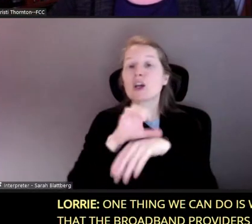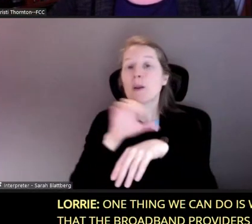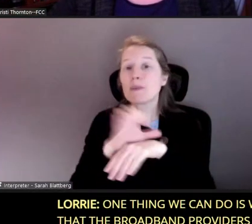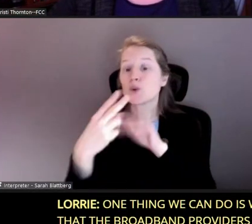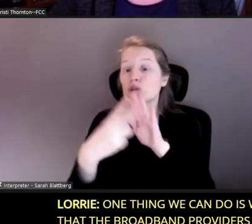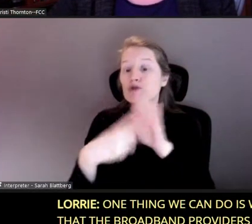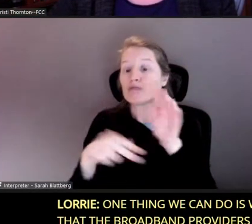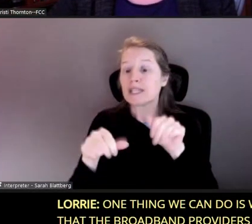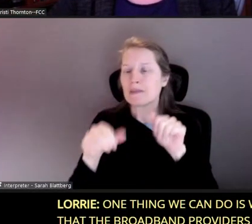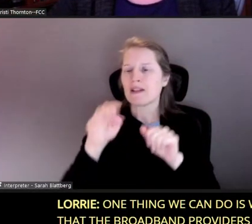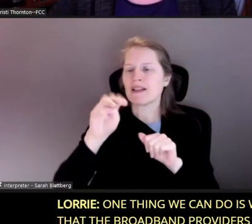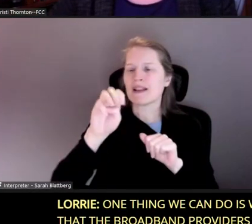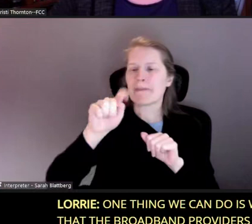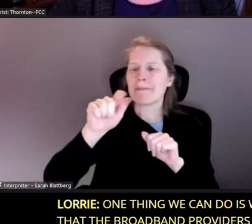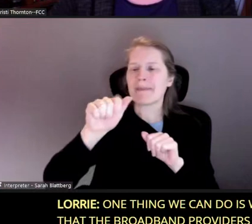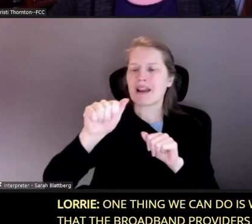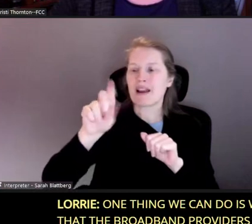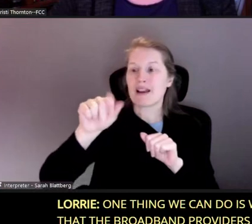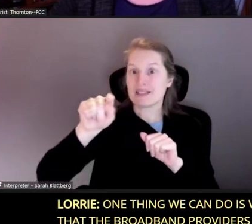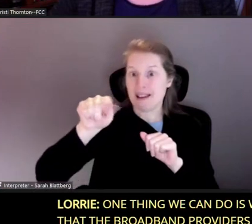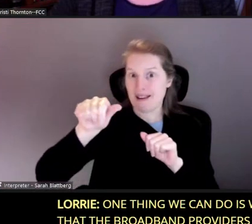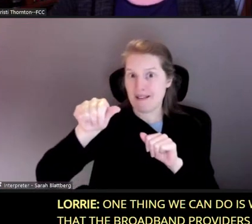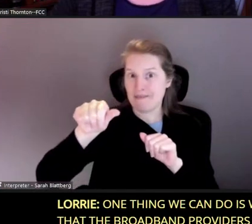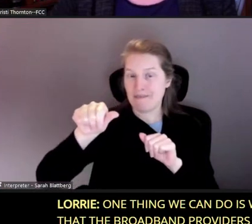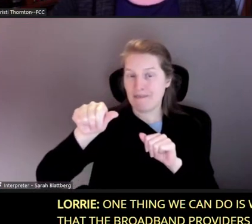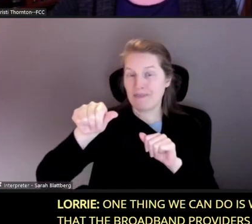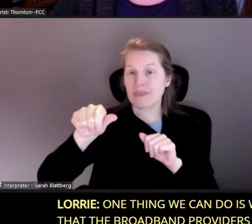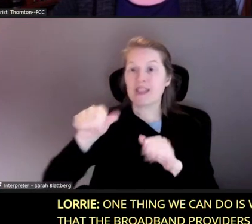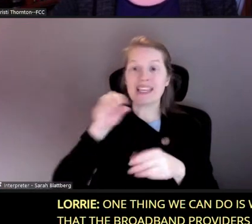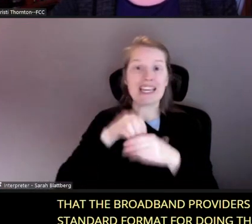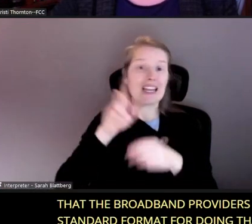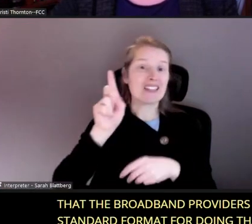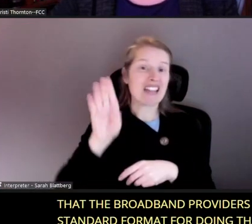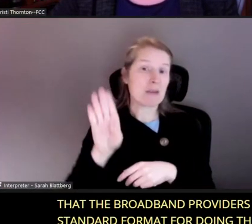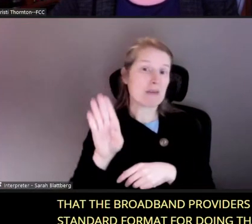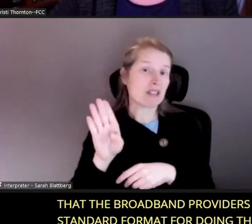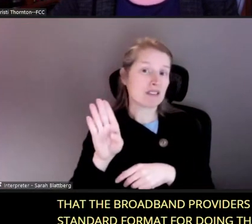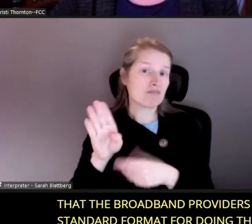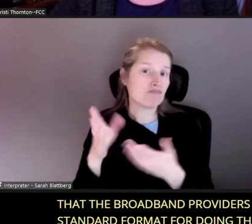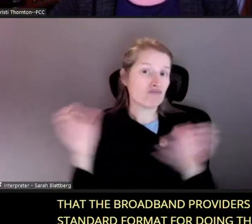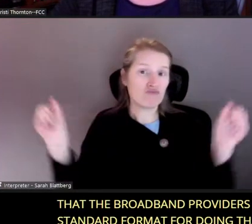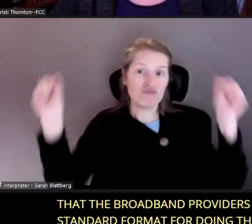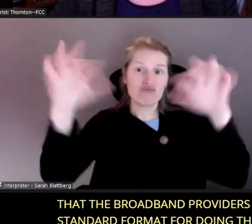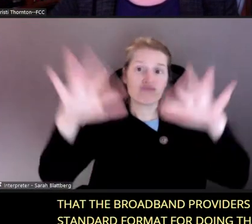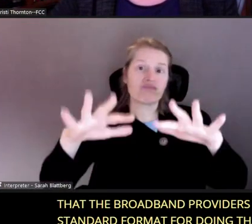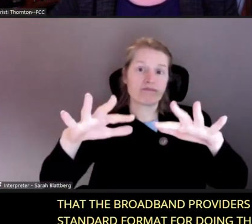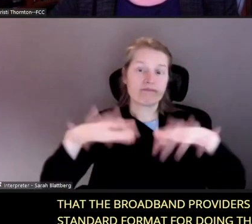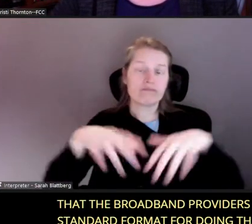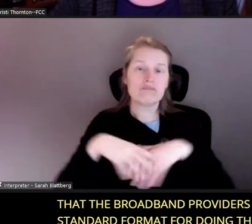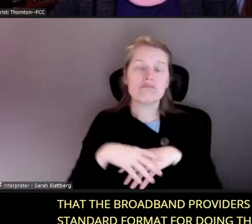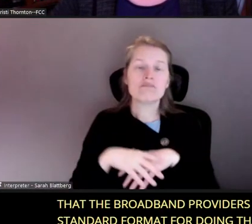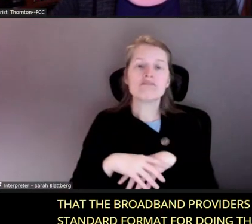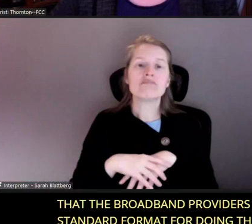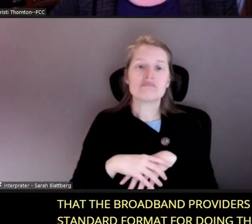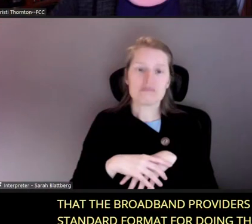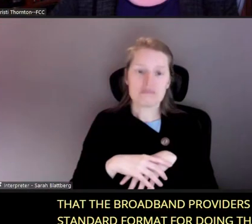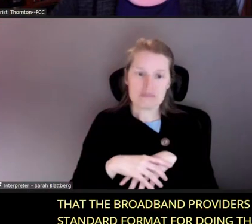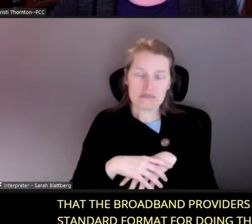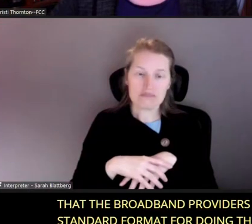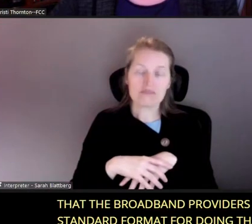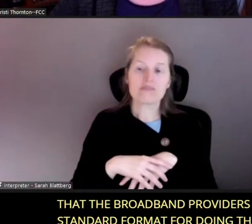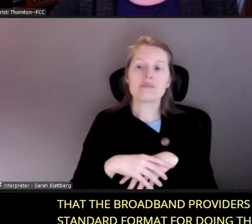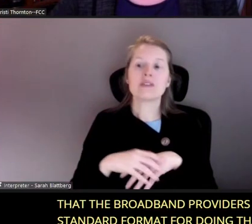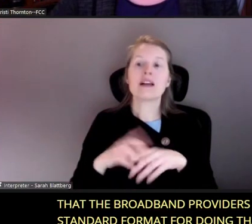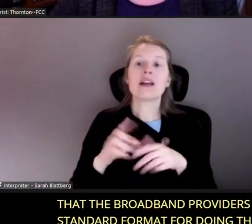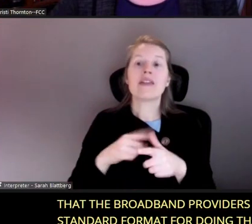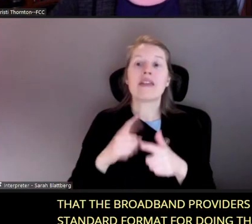that it's metadata. And all of that information could go into a database. And then when we actually show a